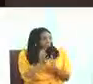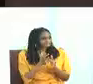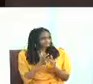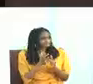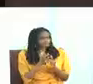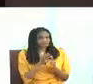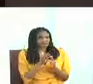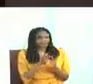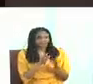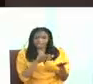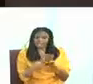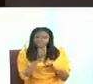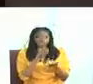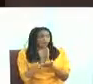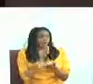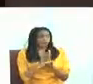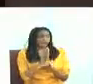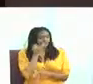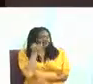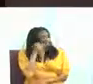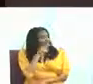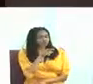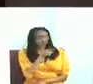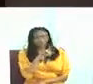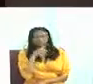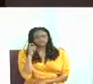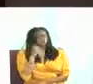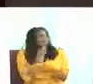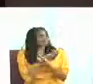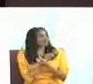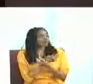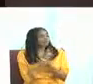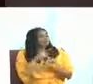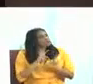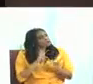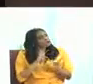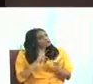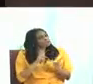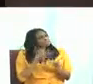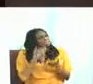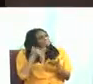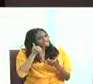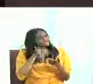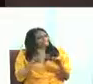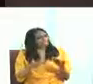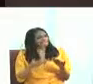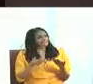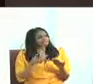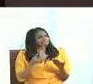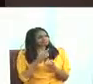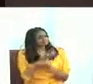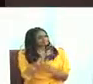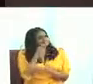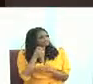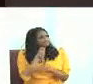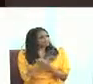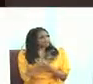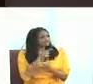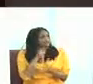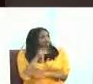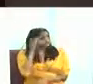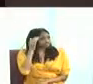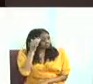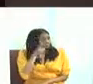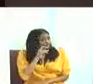And it's all right to be a dry bone. But you know, the best thing about being a dry bone is knowing what you are.